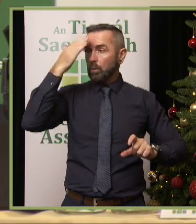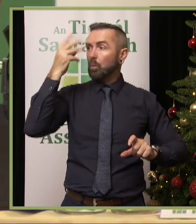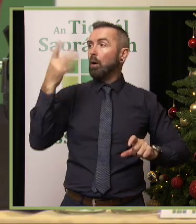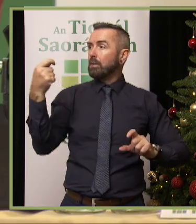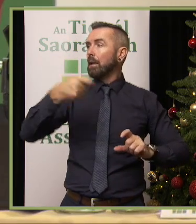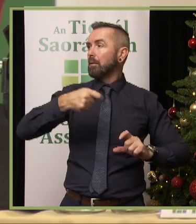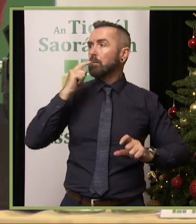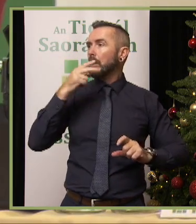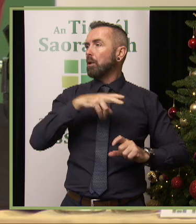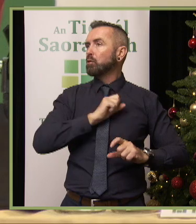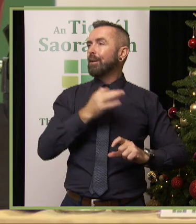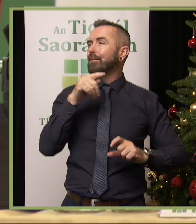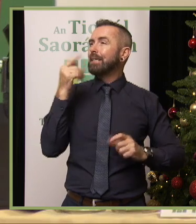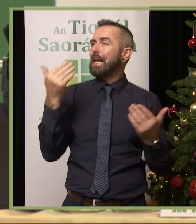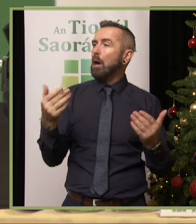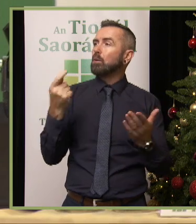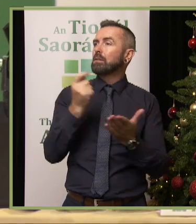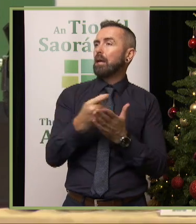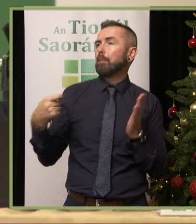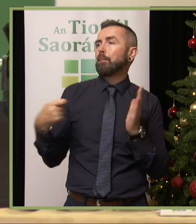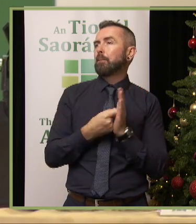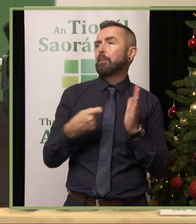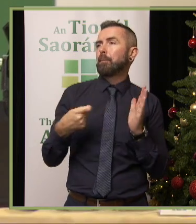but I'm not sure if this is the line to put it in.